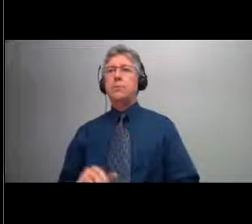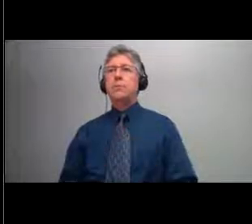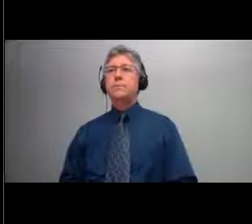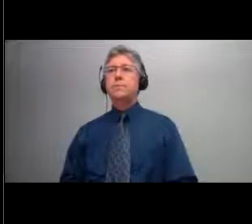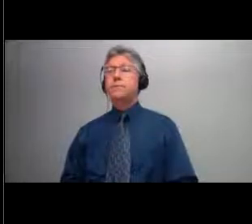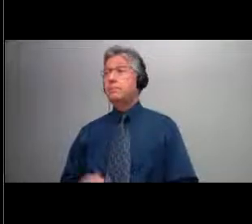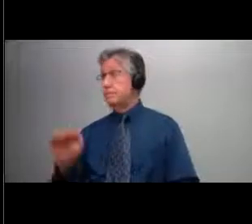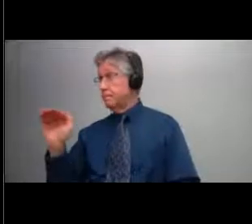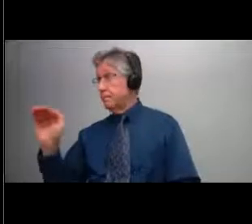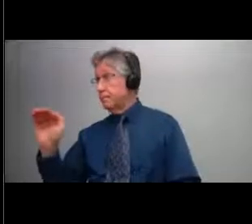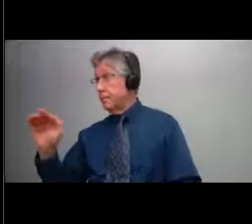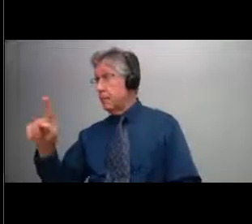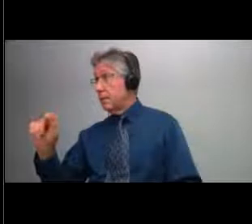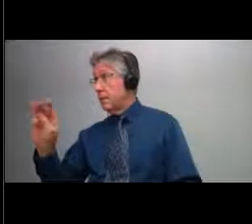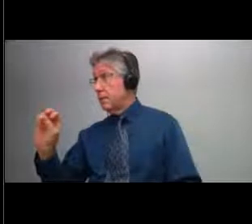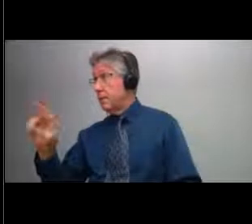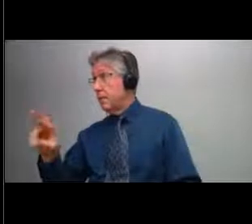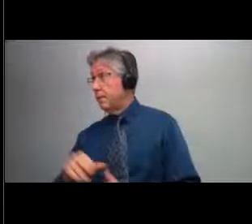Zamir?